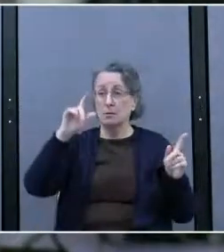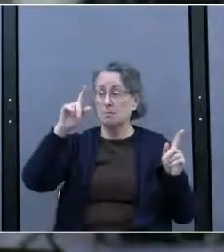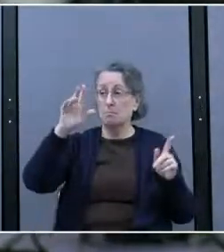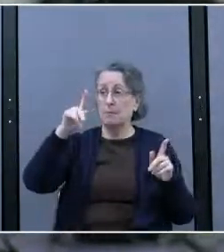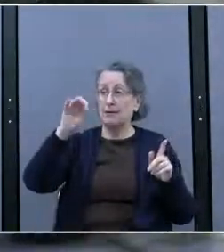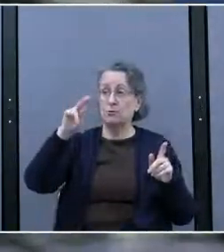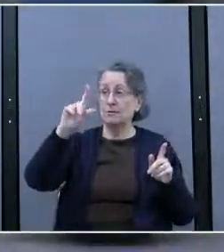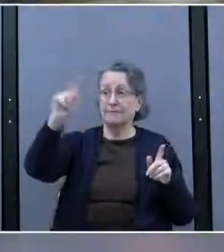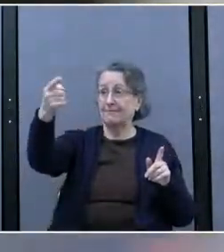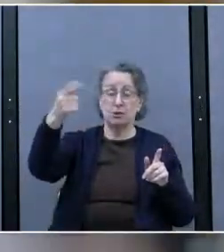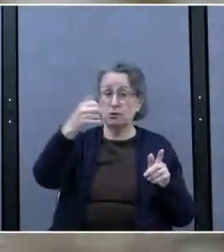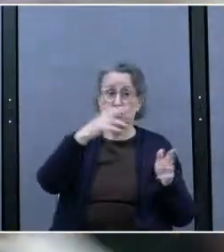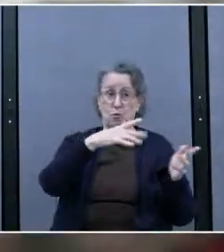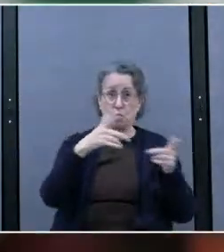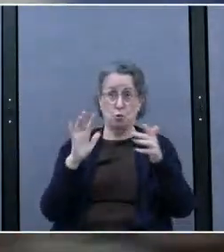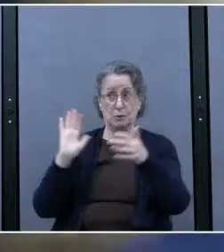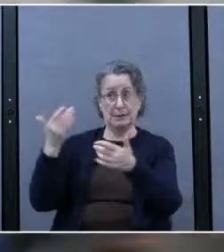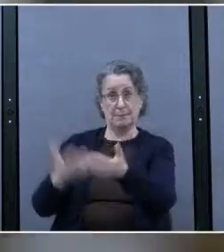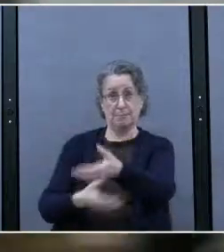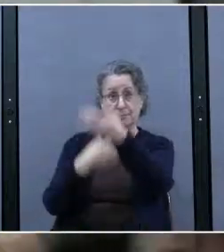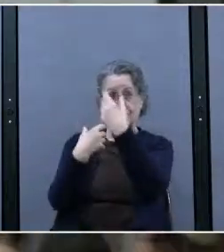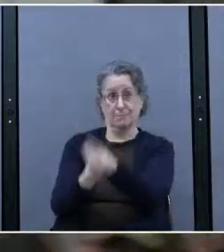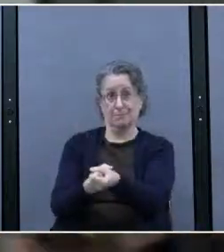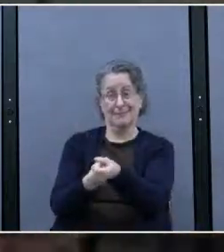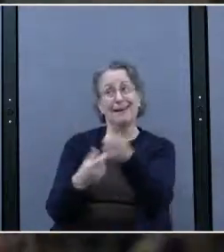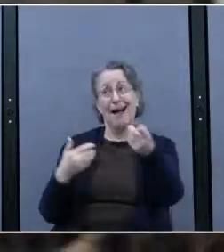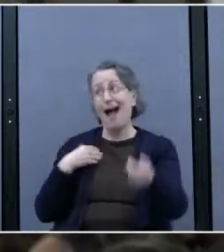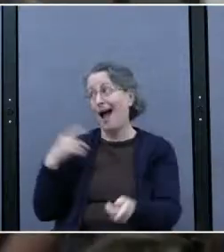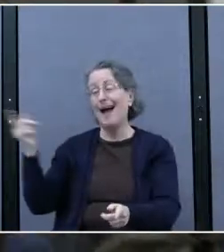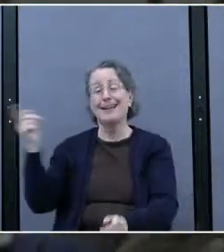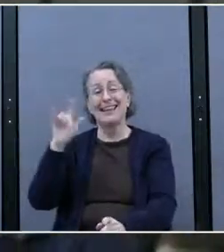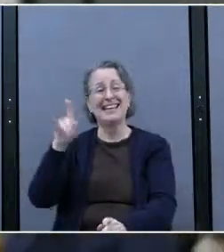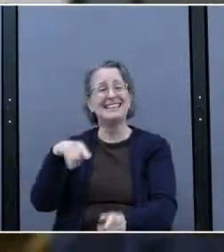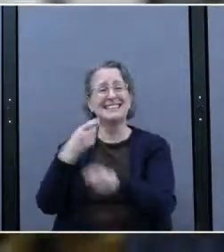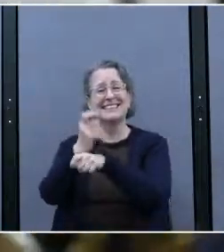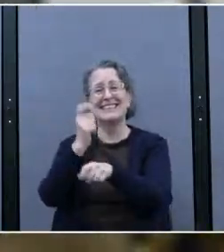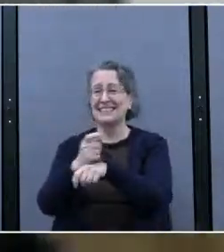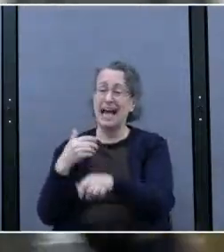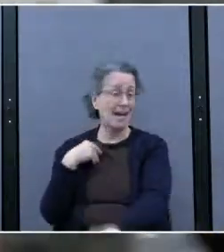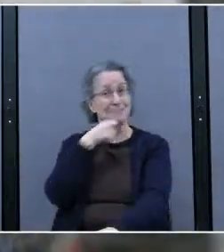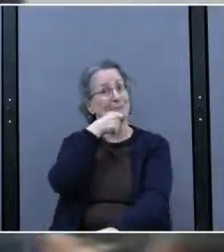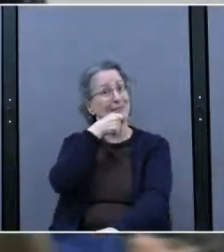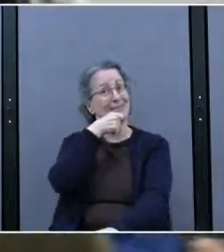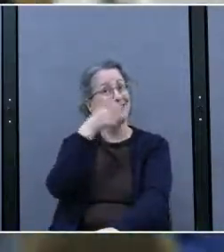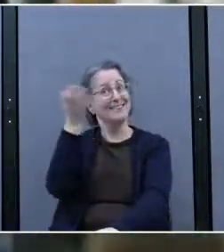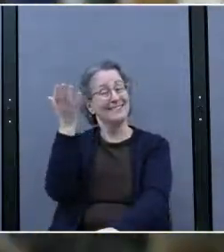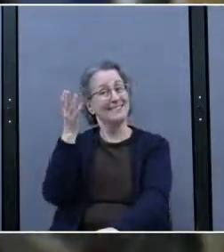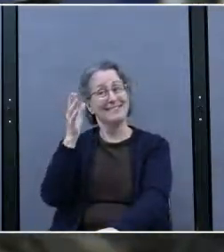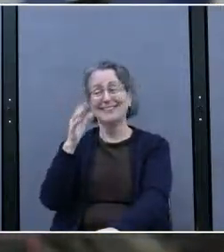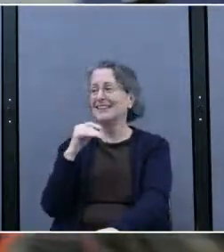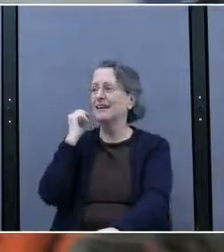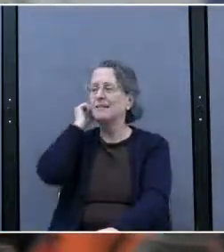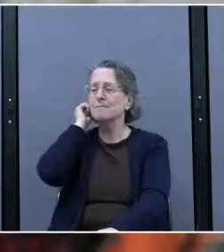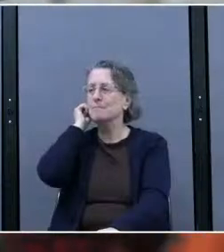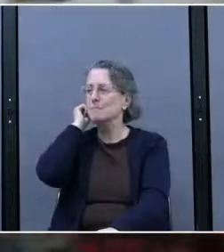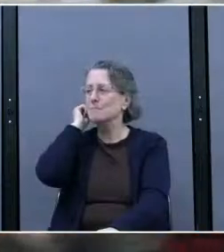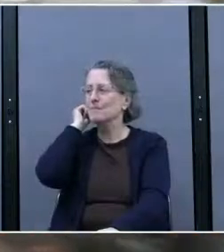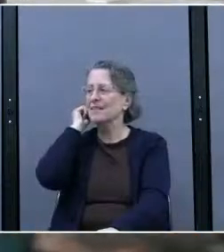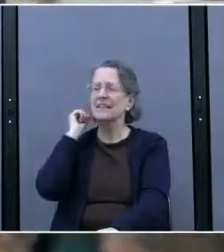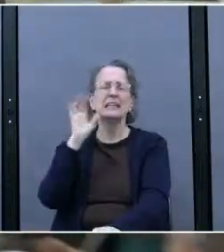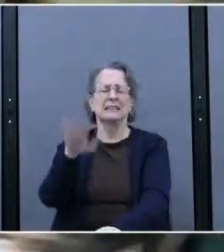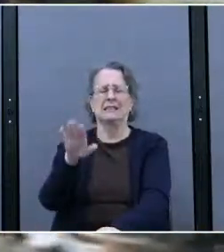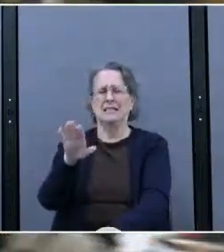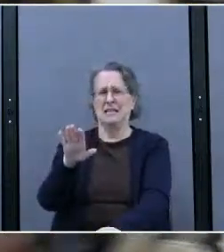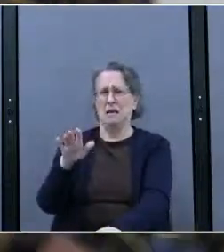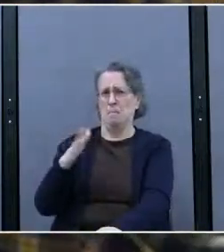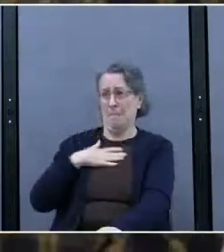very confident. He has his own mic. I wouldn't say that. So here's the thing. I think I heard